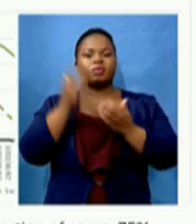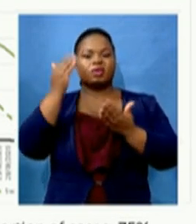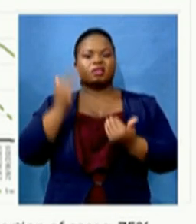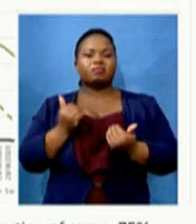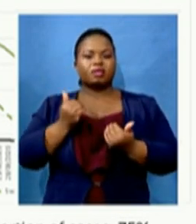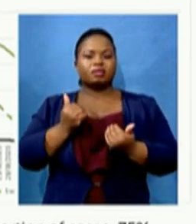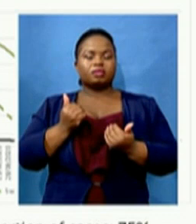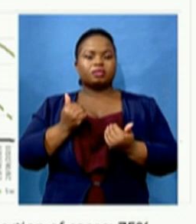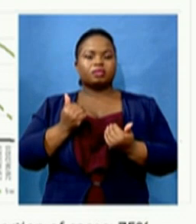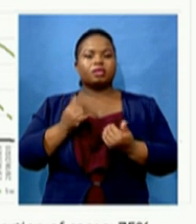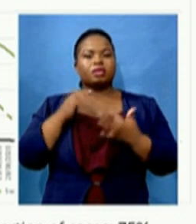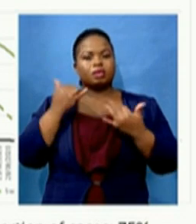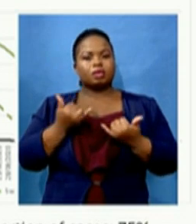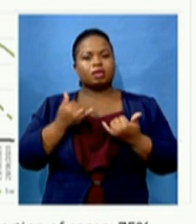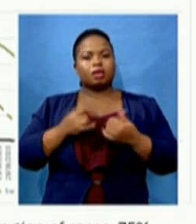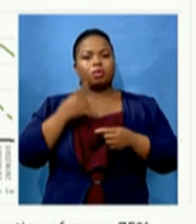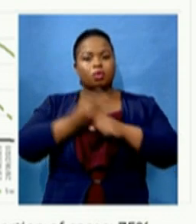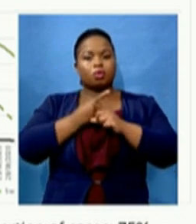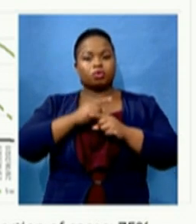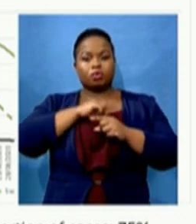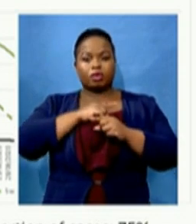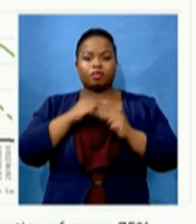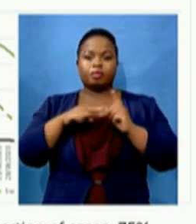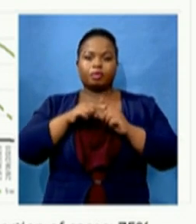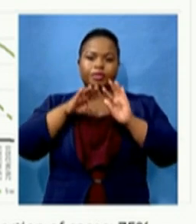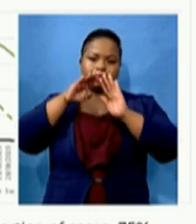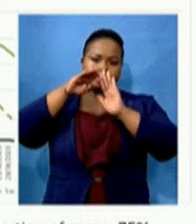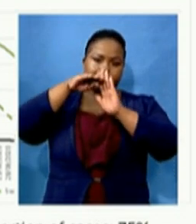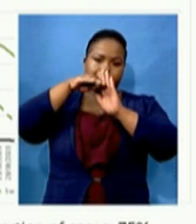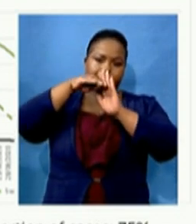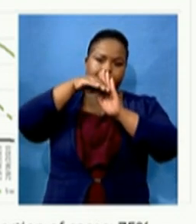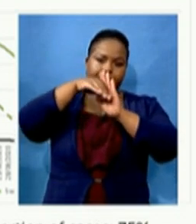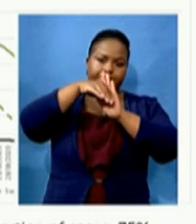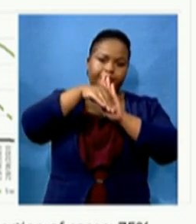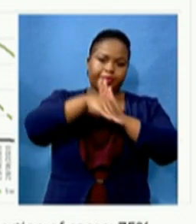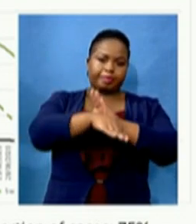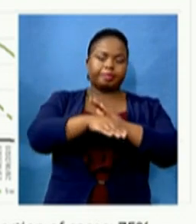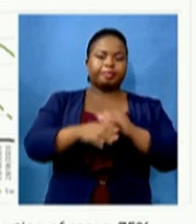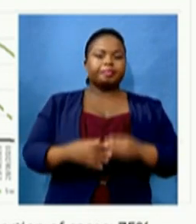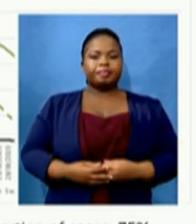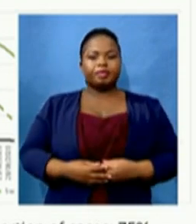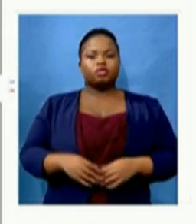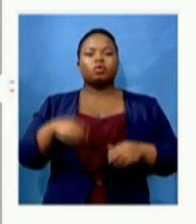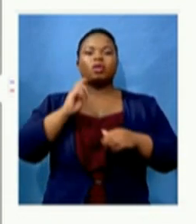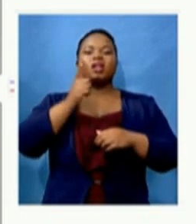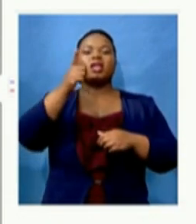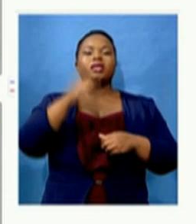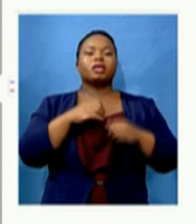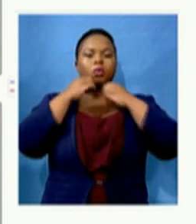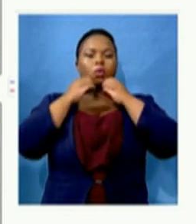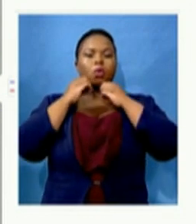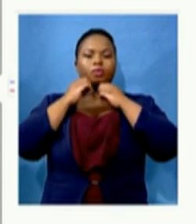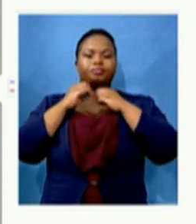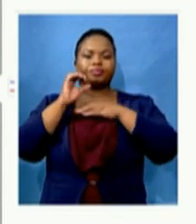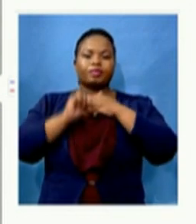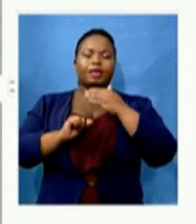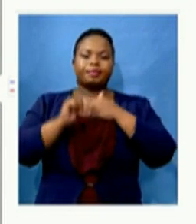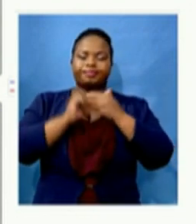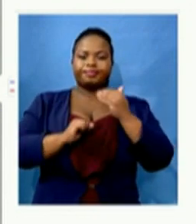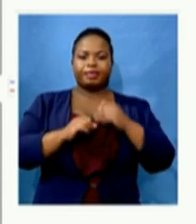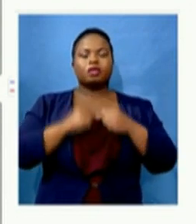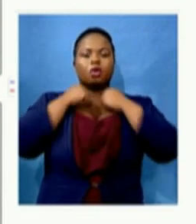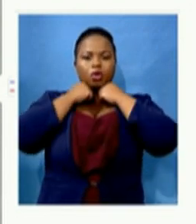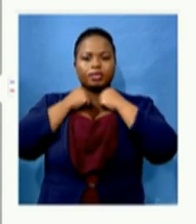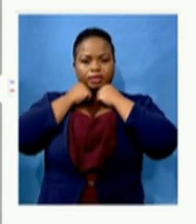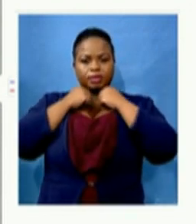scenario, pushed the peak back into late August. Moving on for the sake of time, these are our national projections.